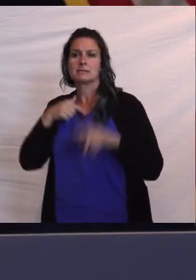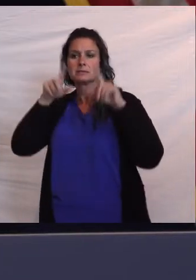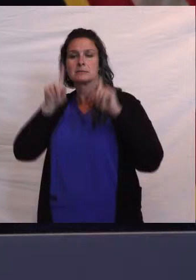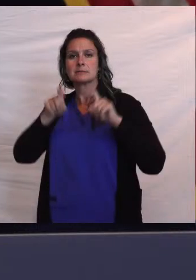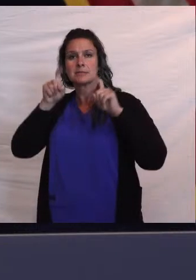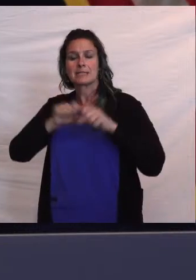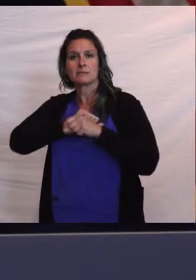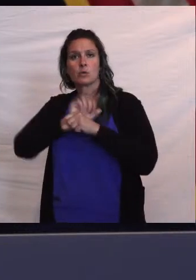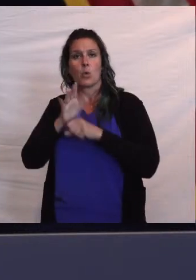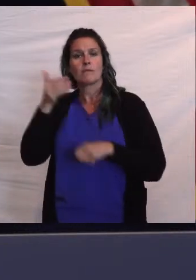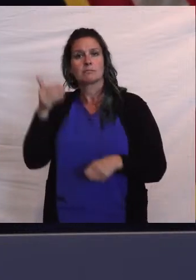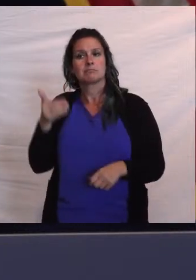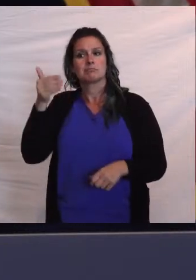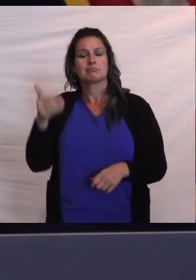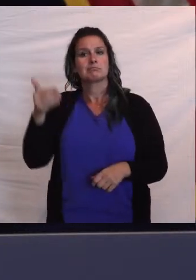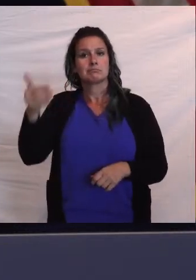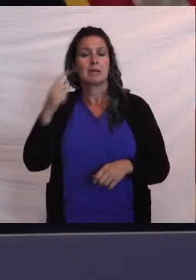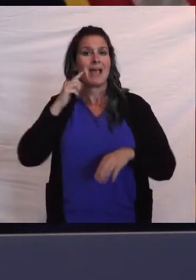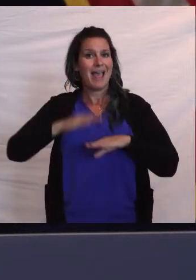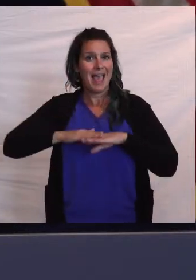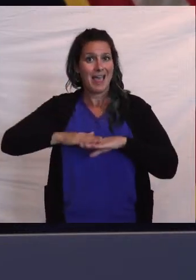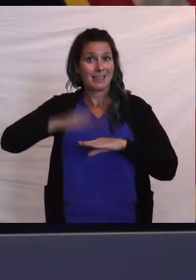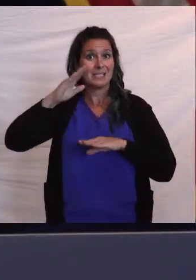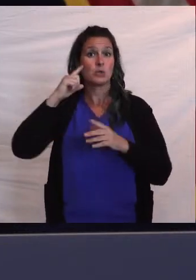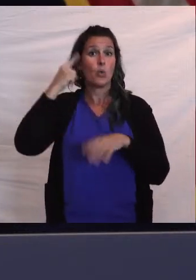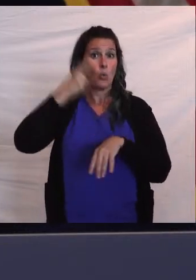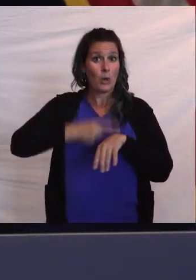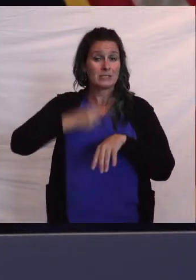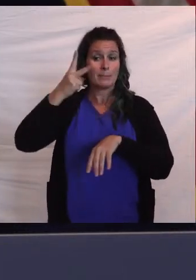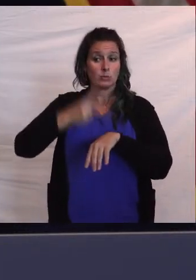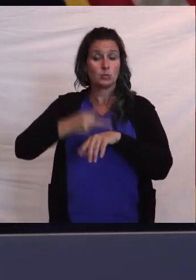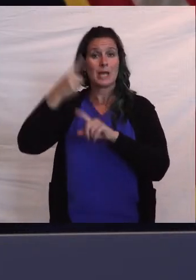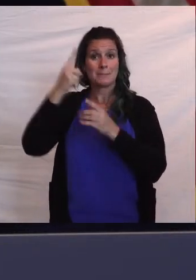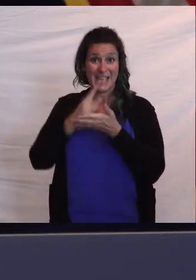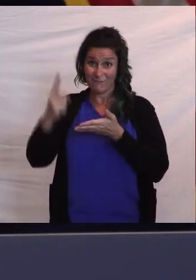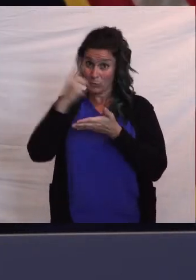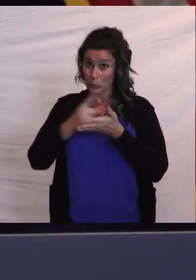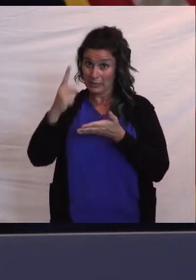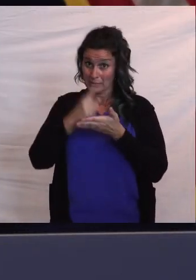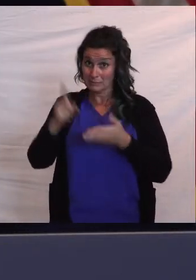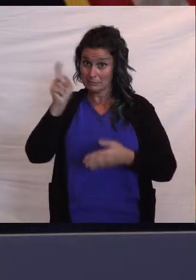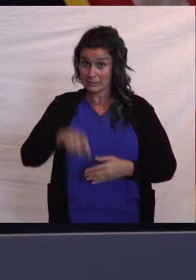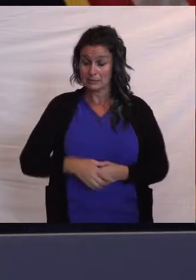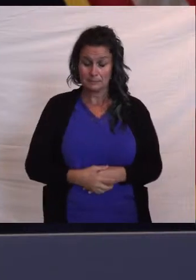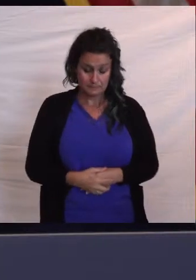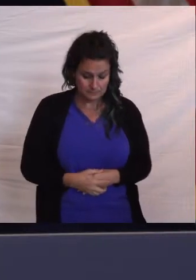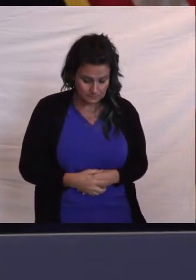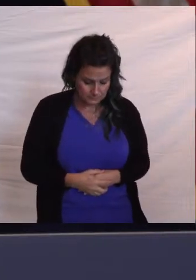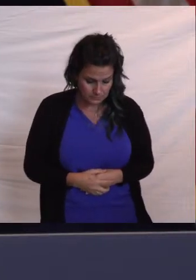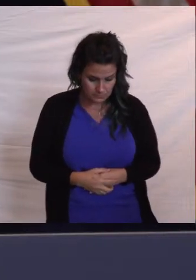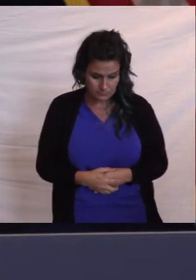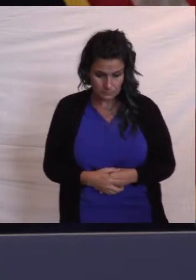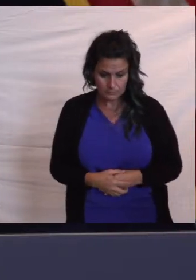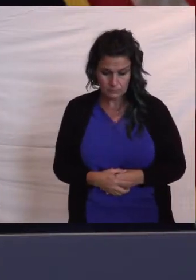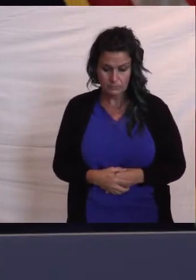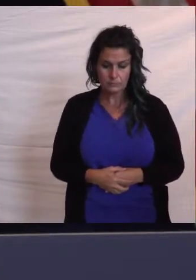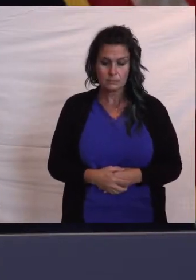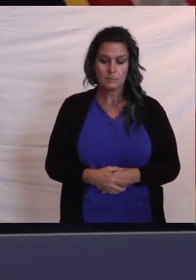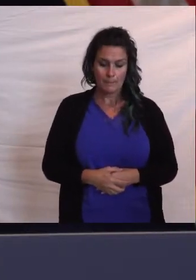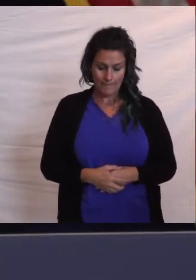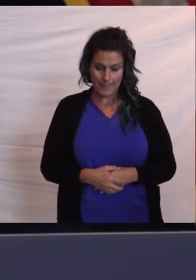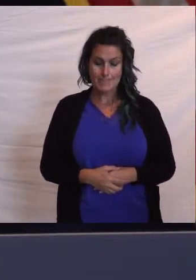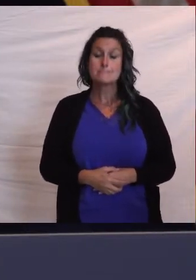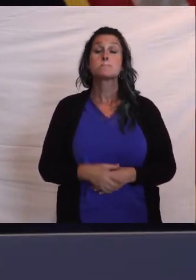COVID-19 testing at minimum of 1 to 2 times weekly. In instances where